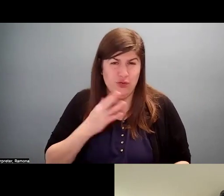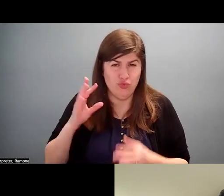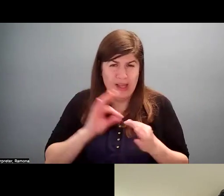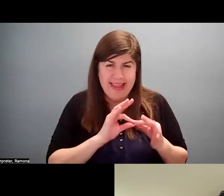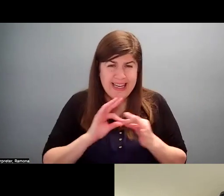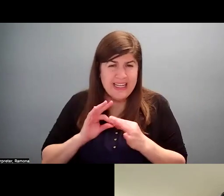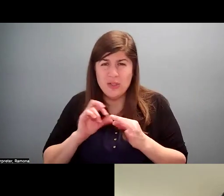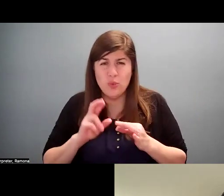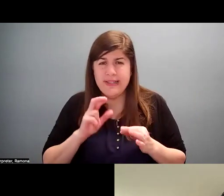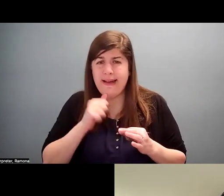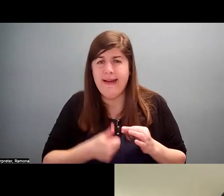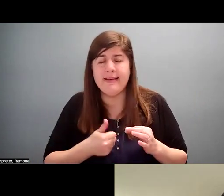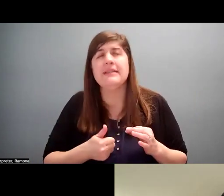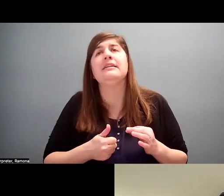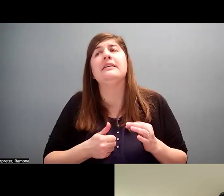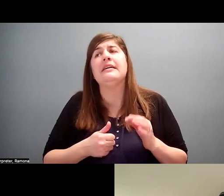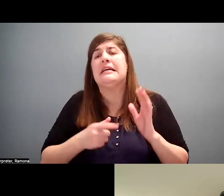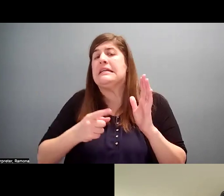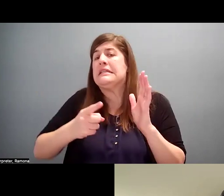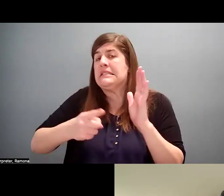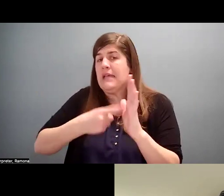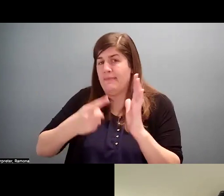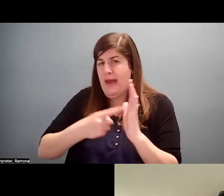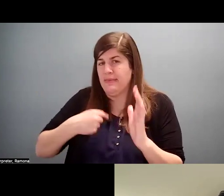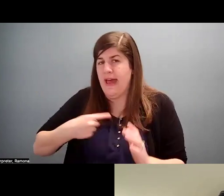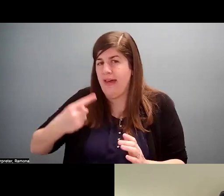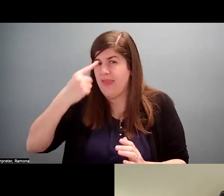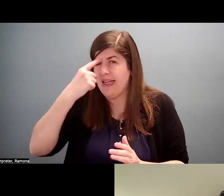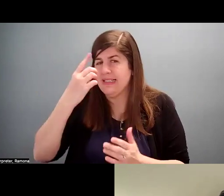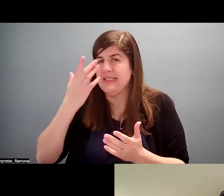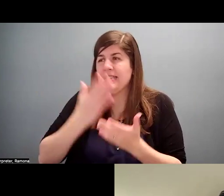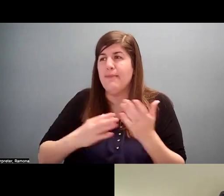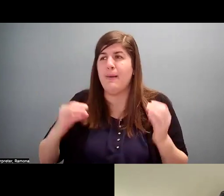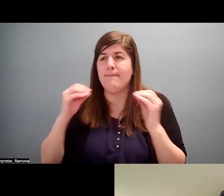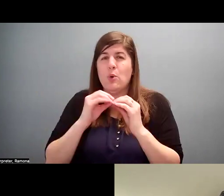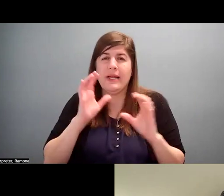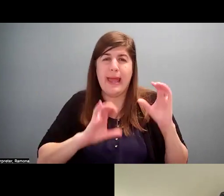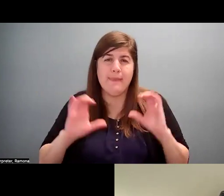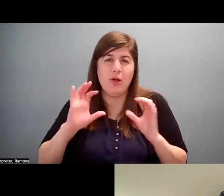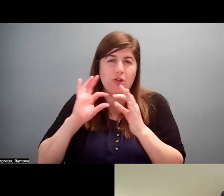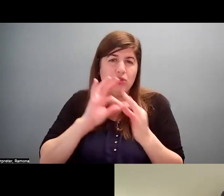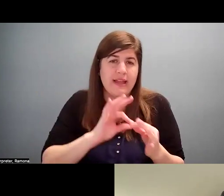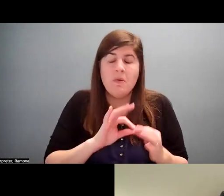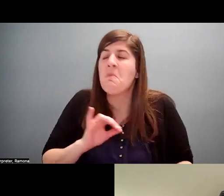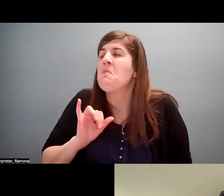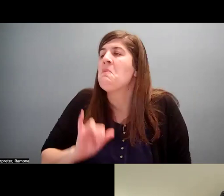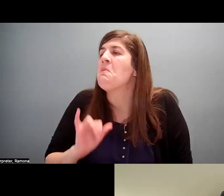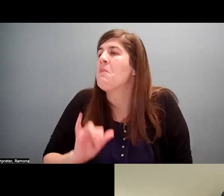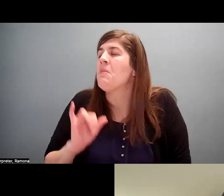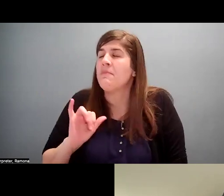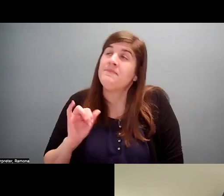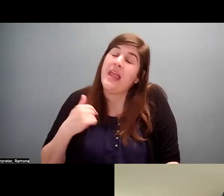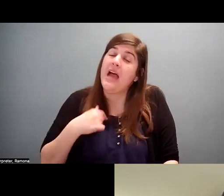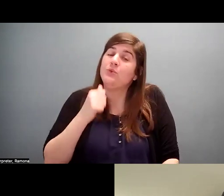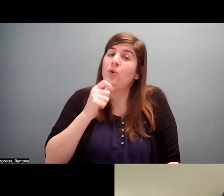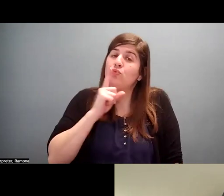or Sometimes I think some of the colors might be chemical. I'm not sure. huh? Like does I don't